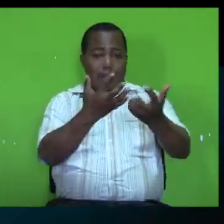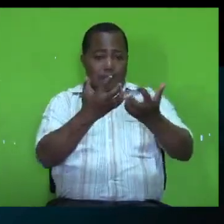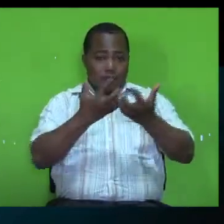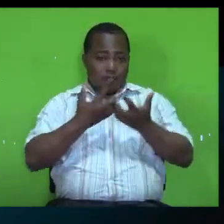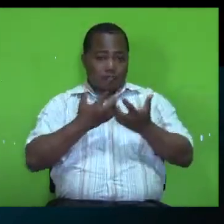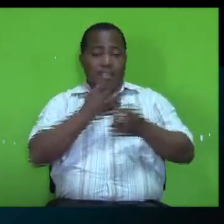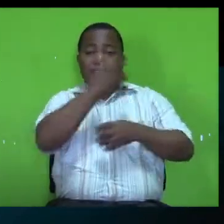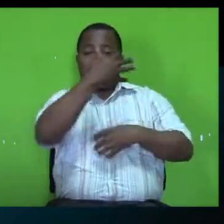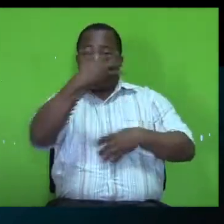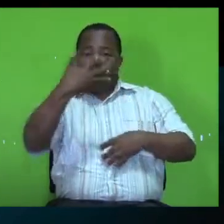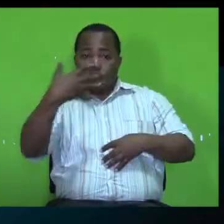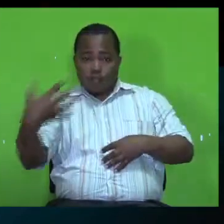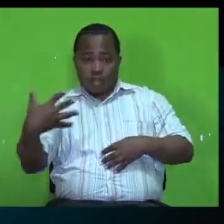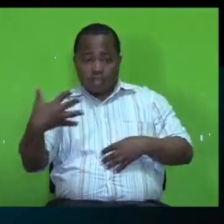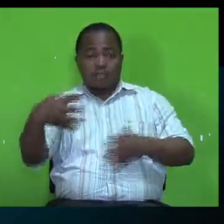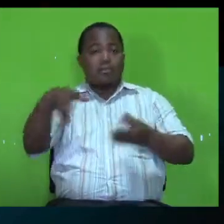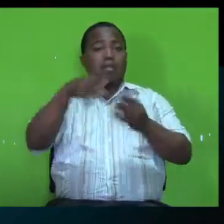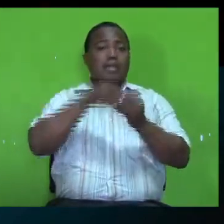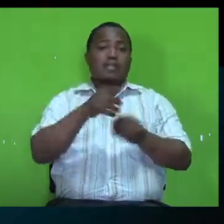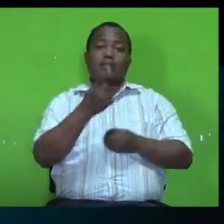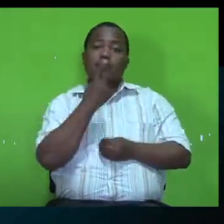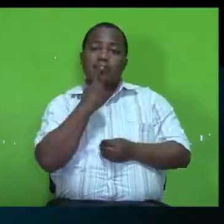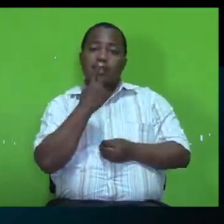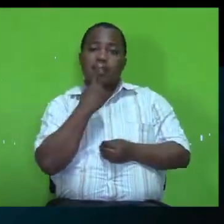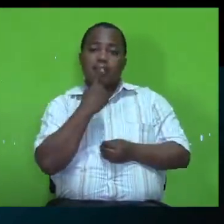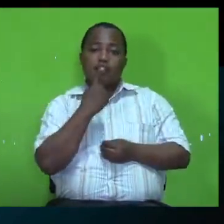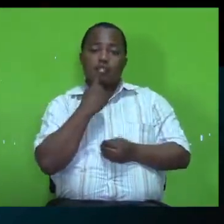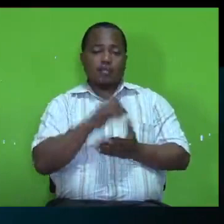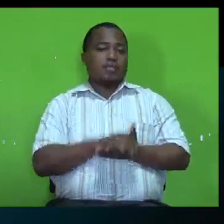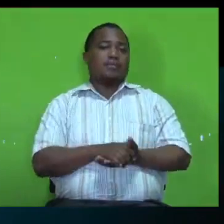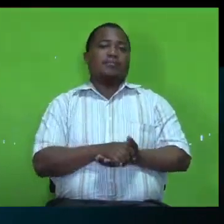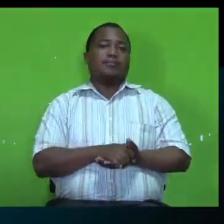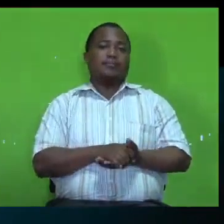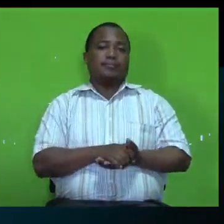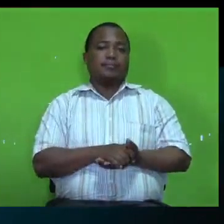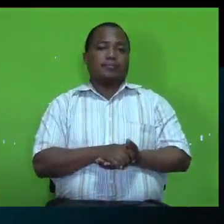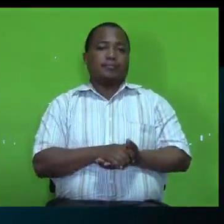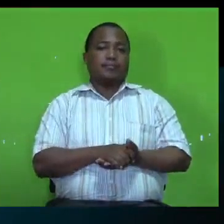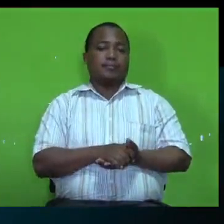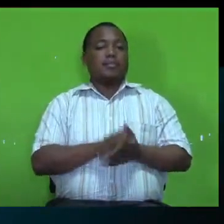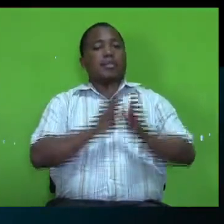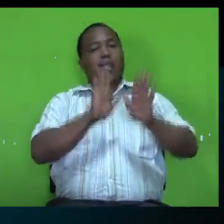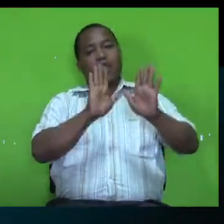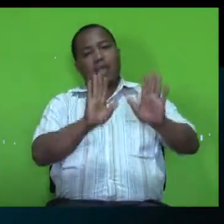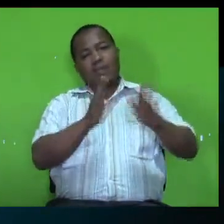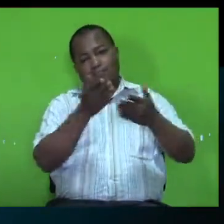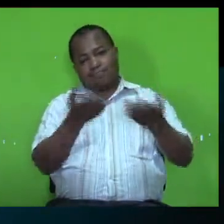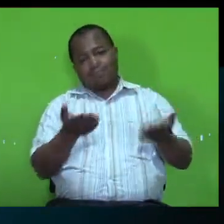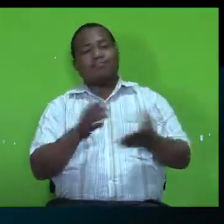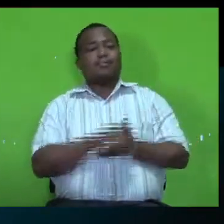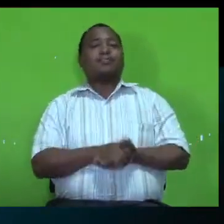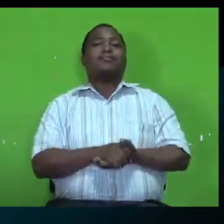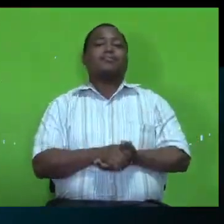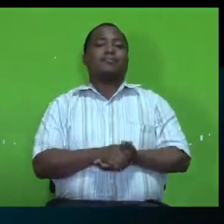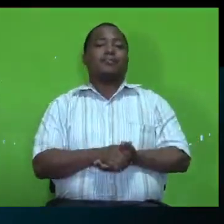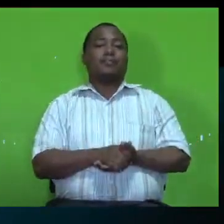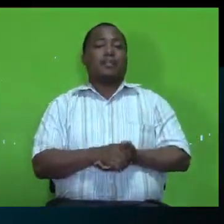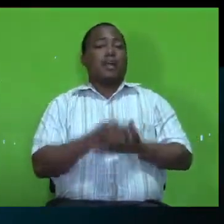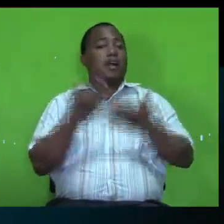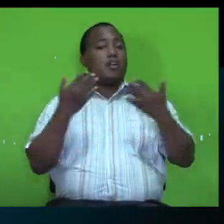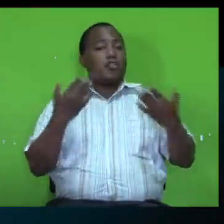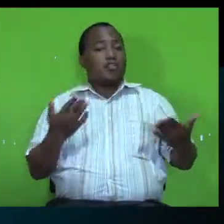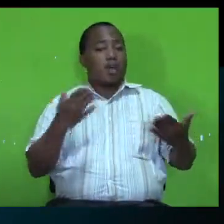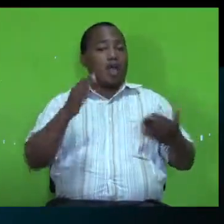absorption of water and mineral salts. That's all, my dears.